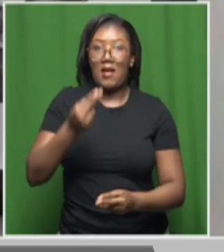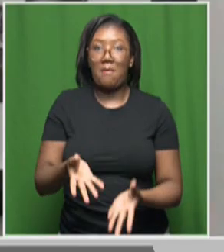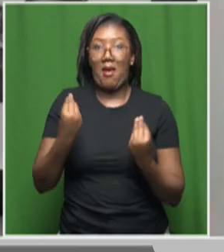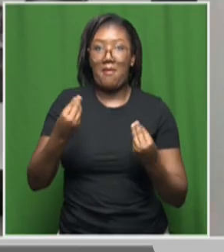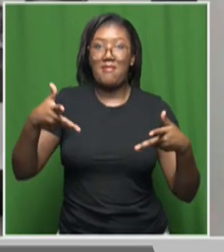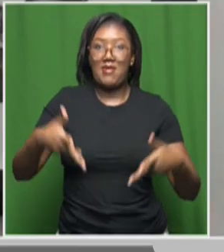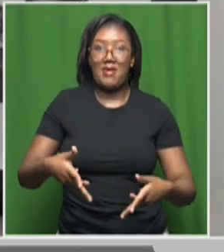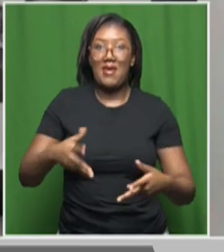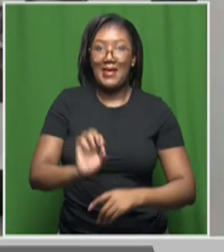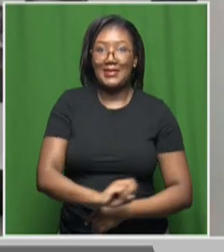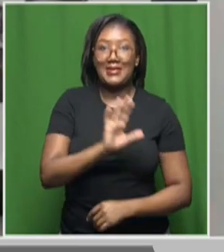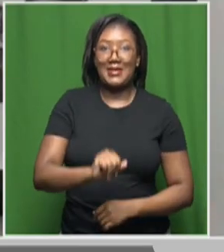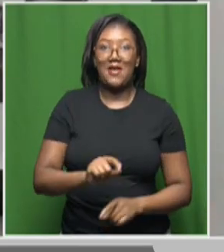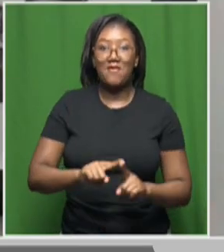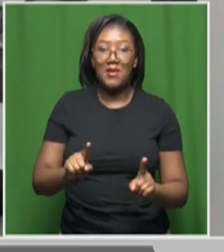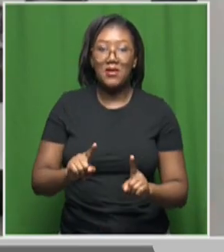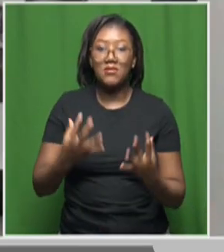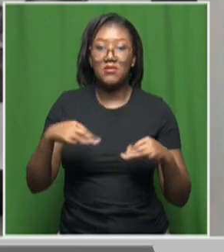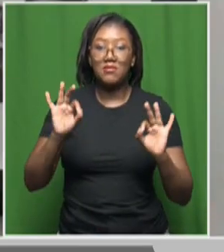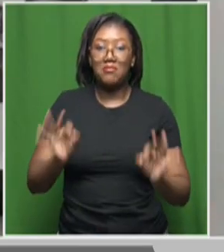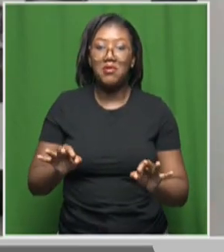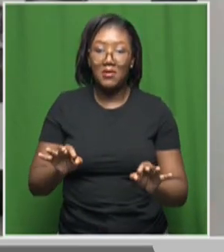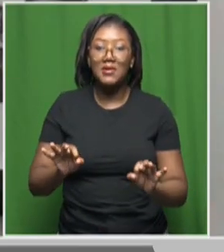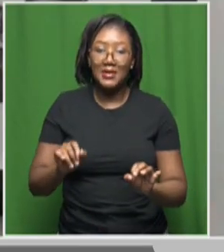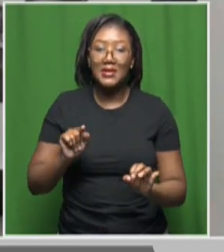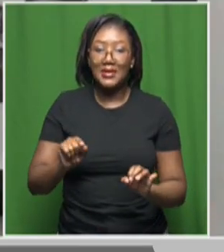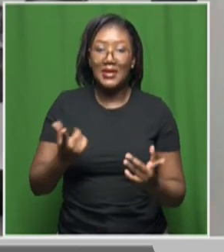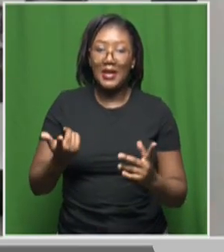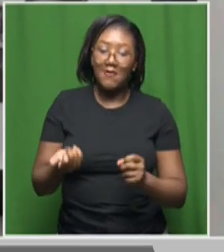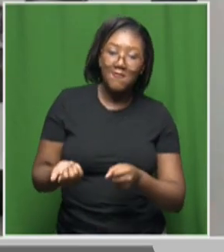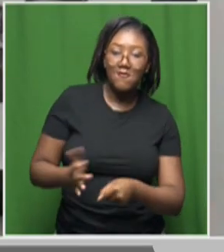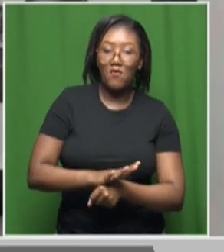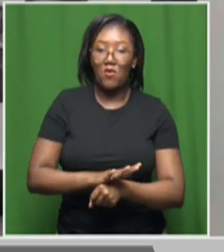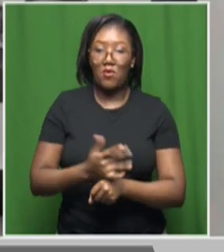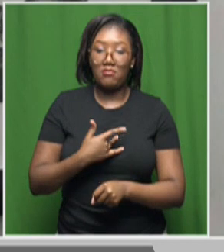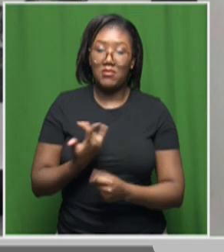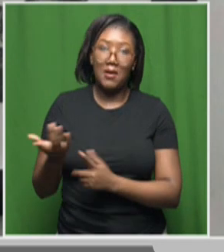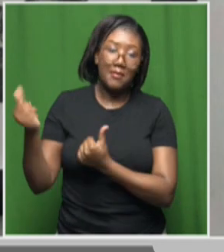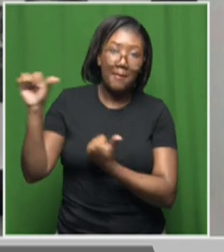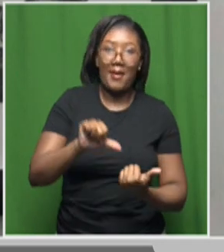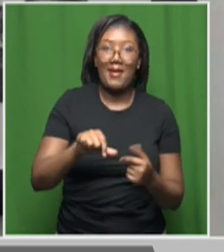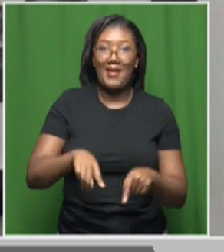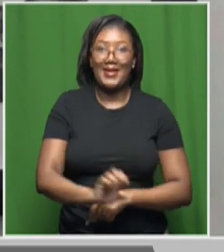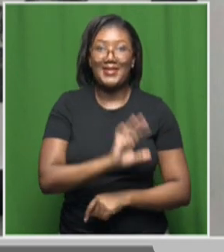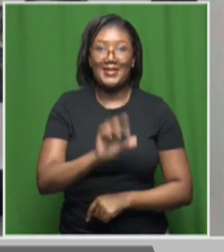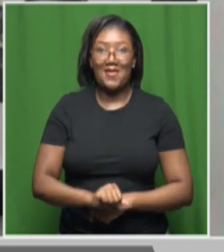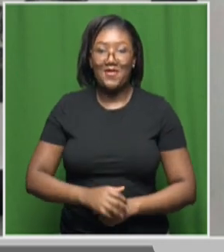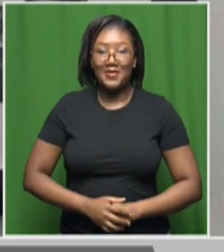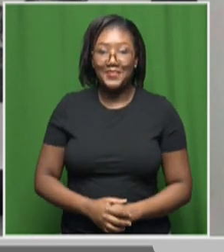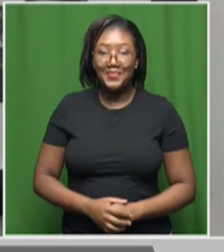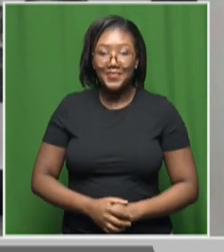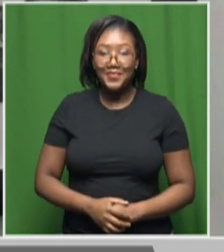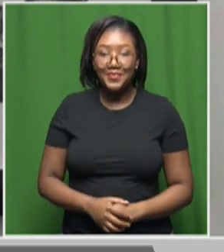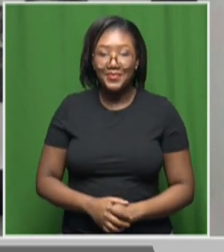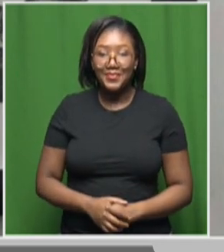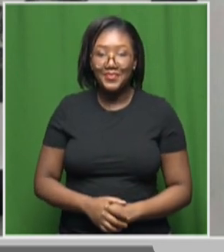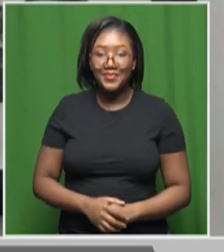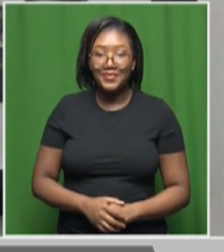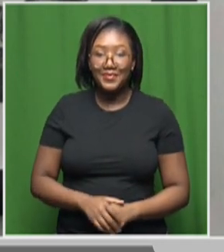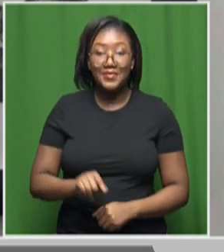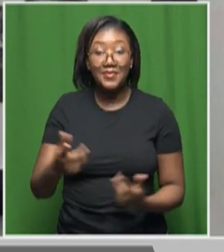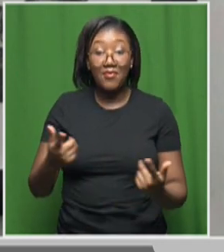that's 9, which is 360 degrees. So, you know, coming full circle and I'm back home. I'm also just looking at it